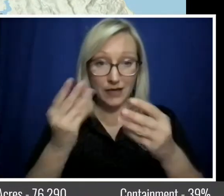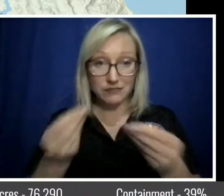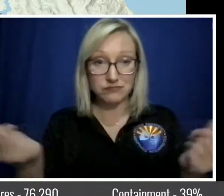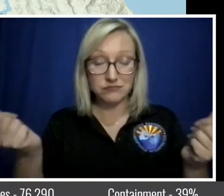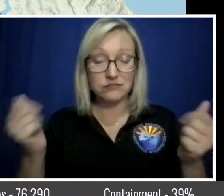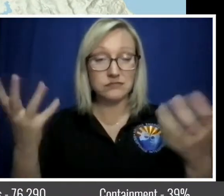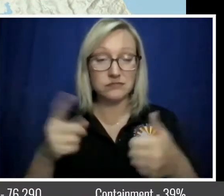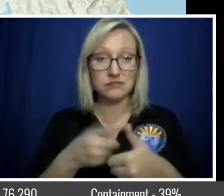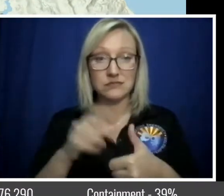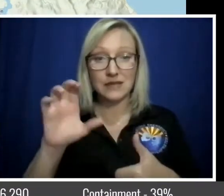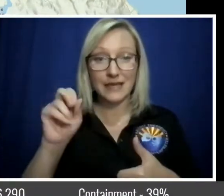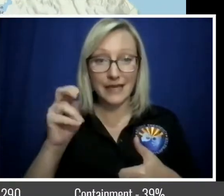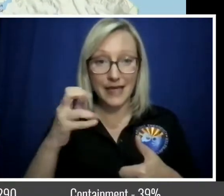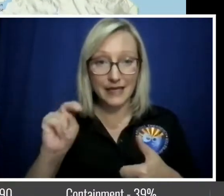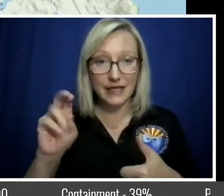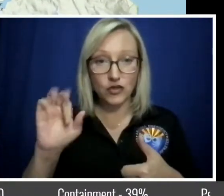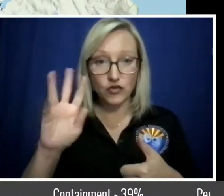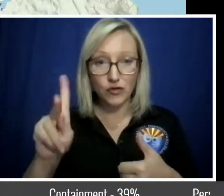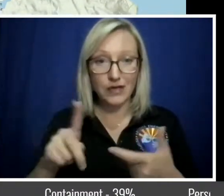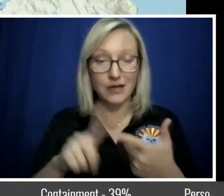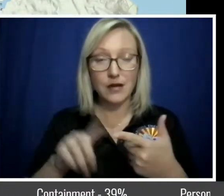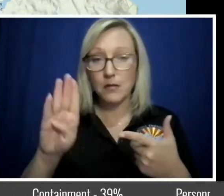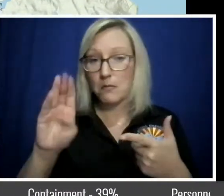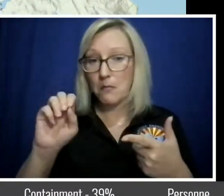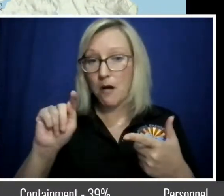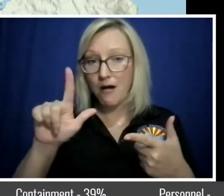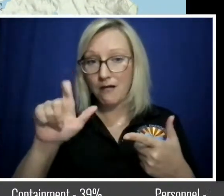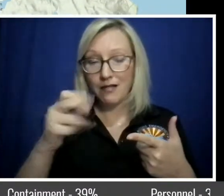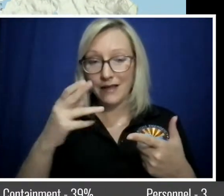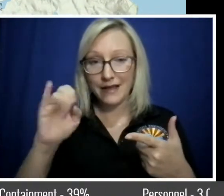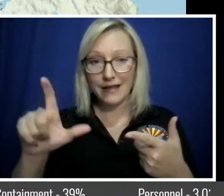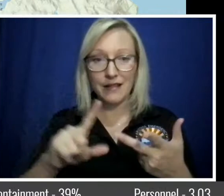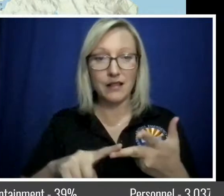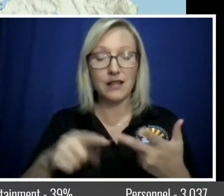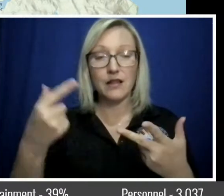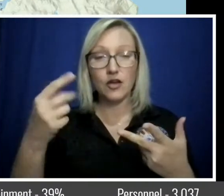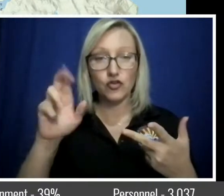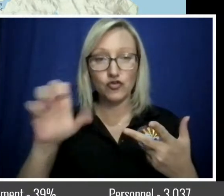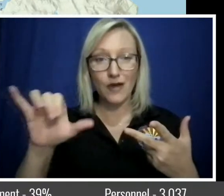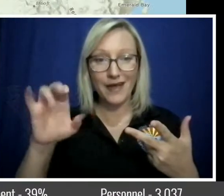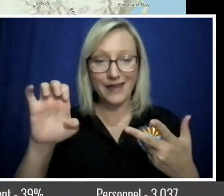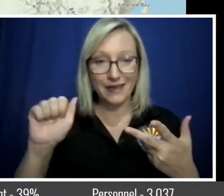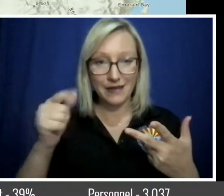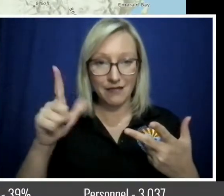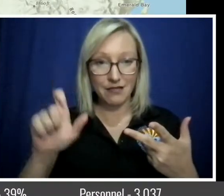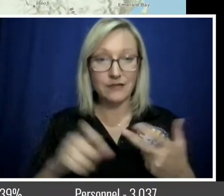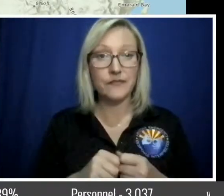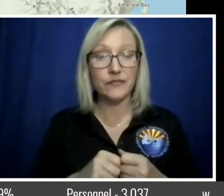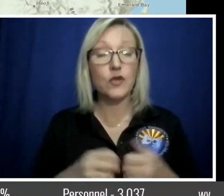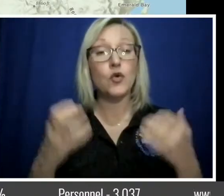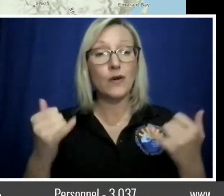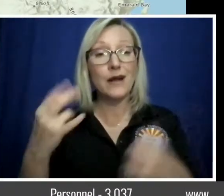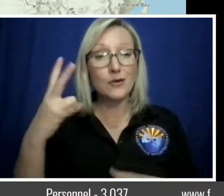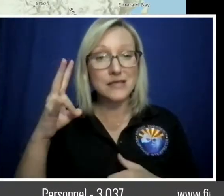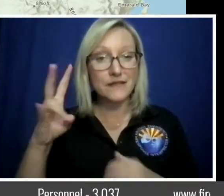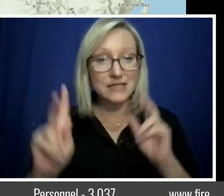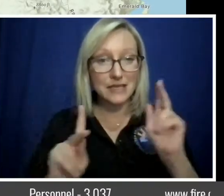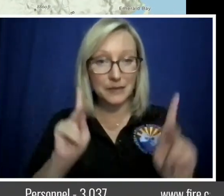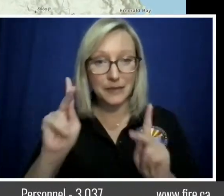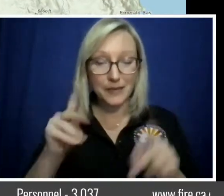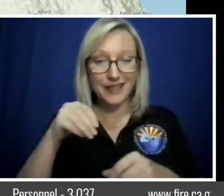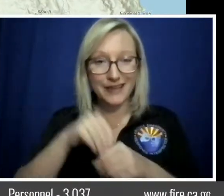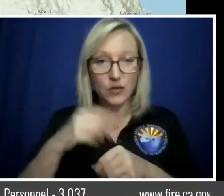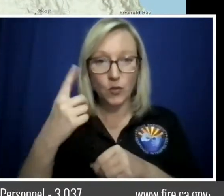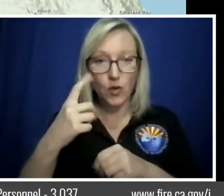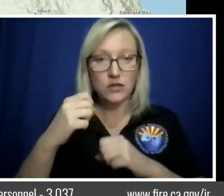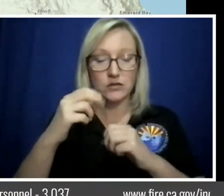Hill, and Gray Eagle. Currently, we have 17 people in one structure under evacuation order.